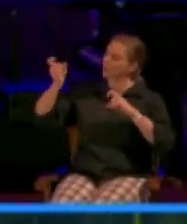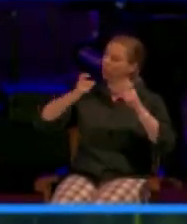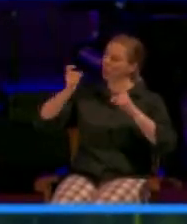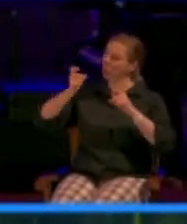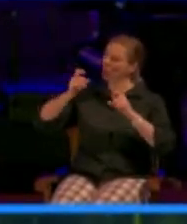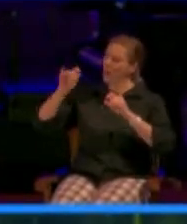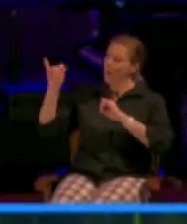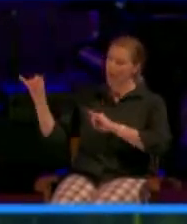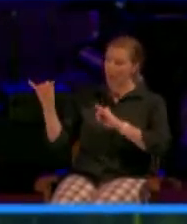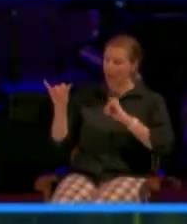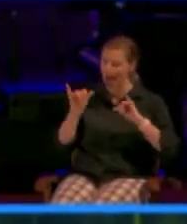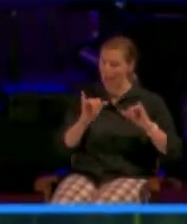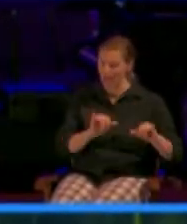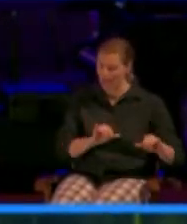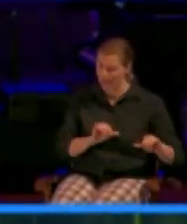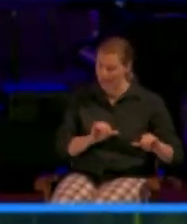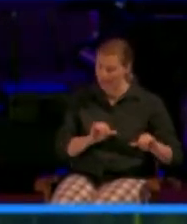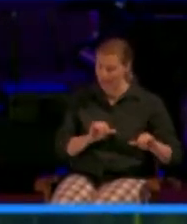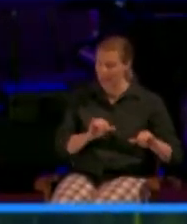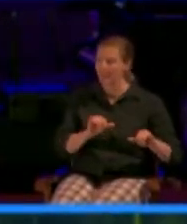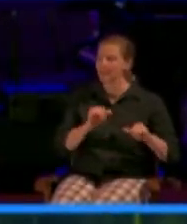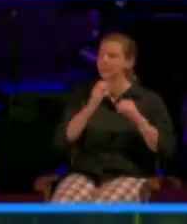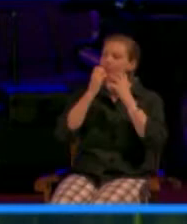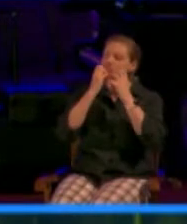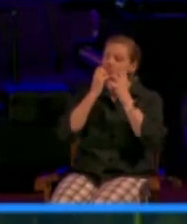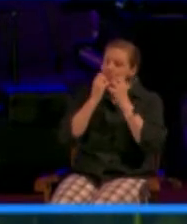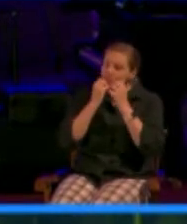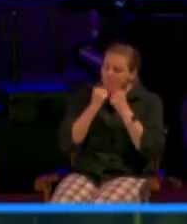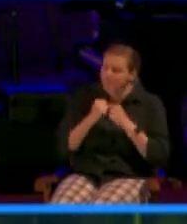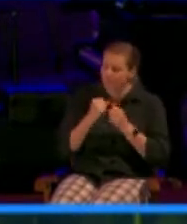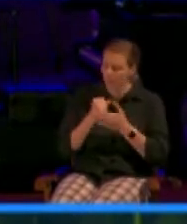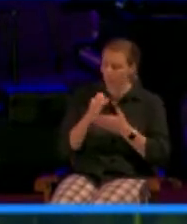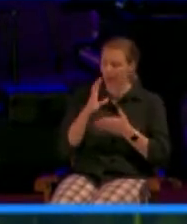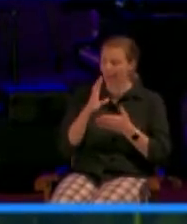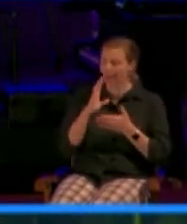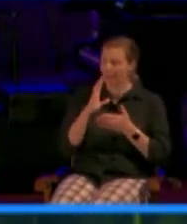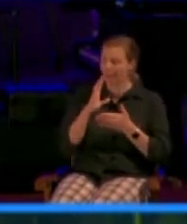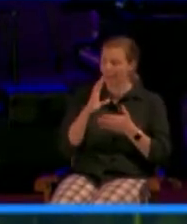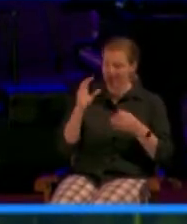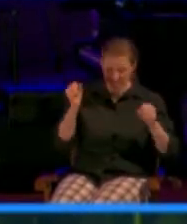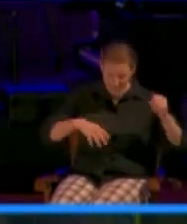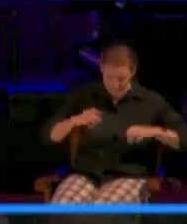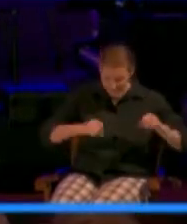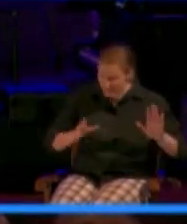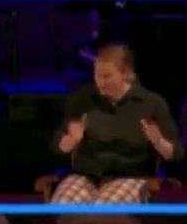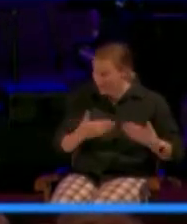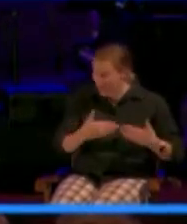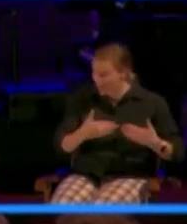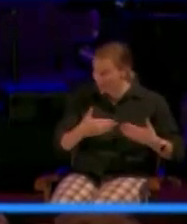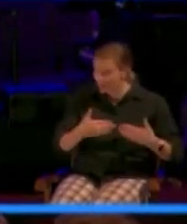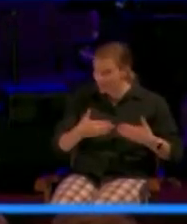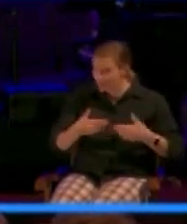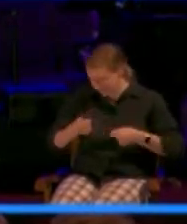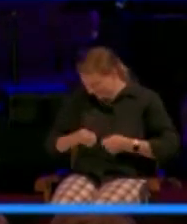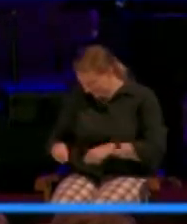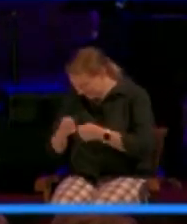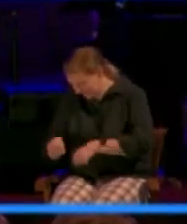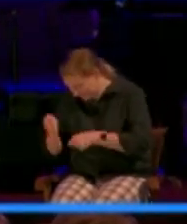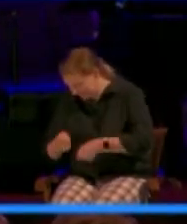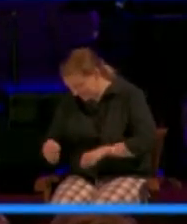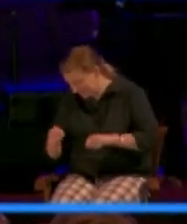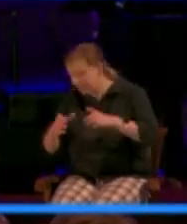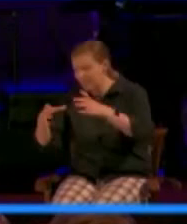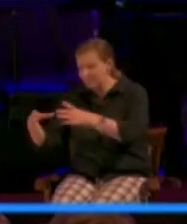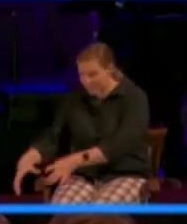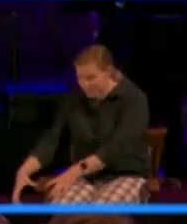Boy, David loved finding that treasure. We all love finding treasure. I walk 10,000 steps a day. When you walk and you're my age, you